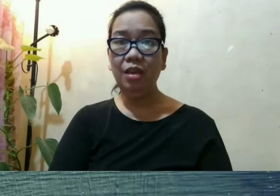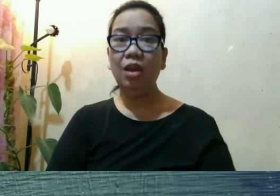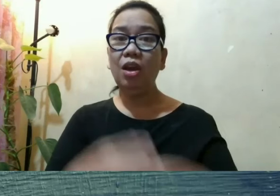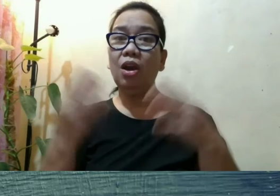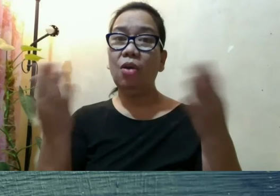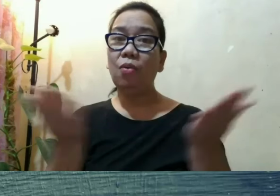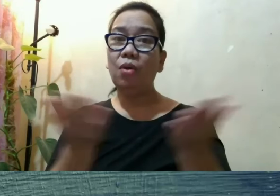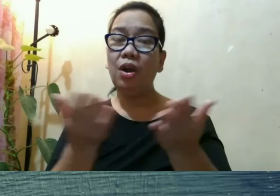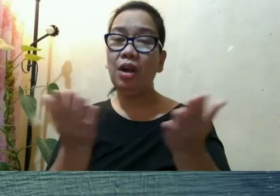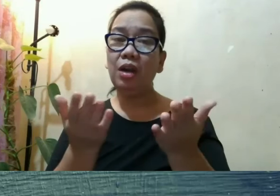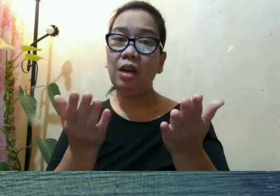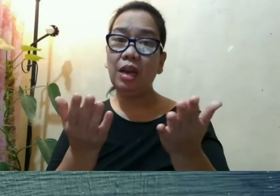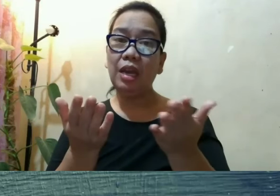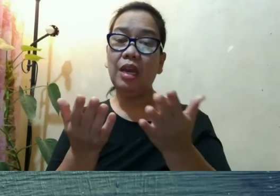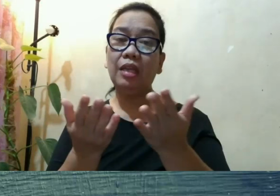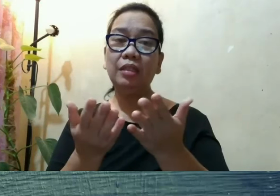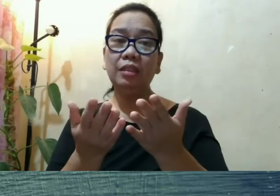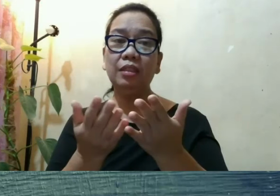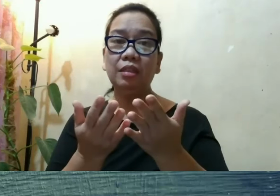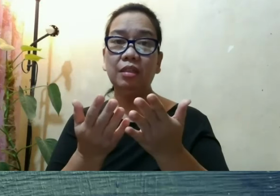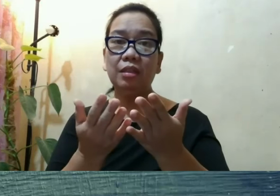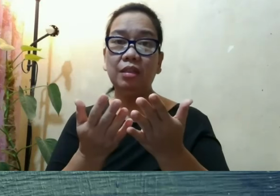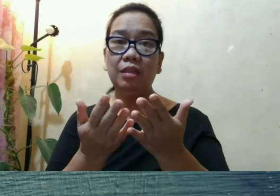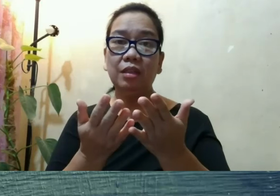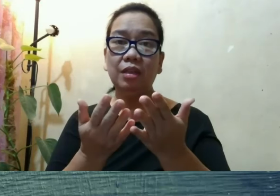See, we're in